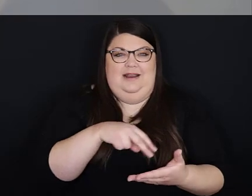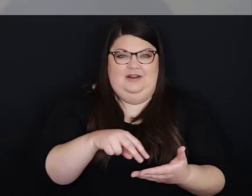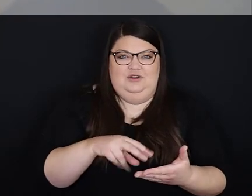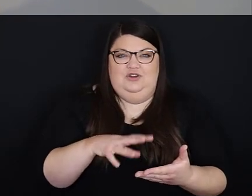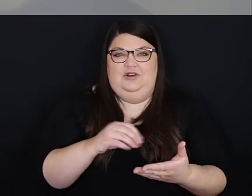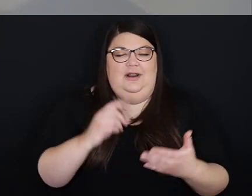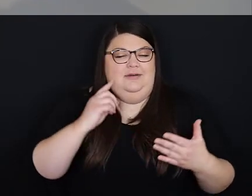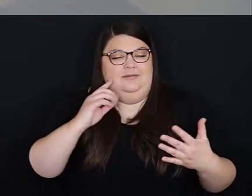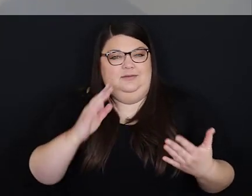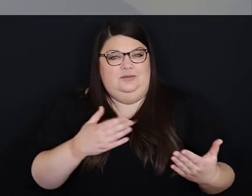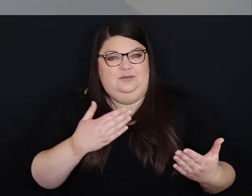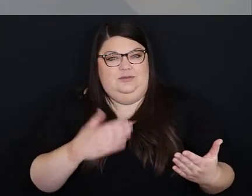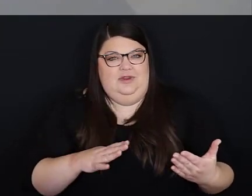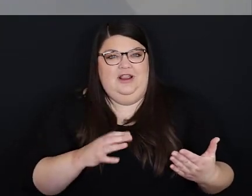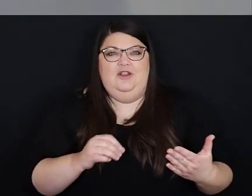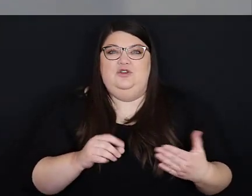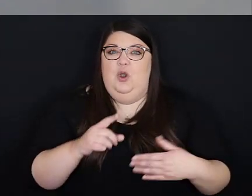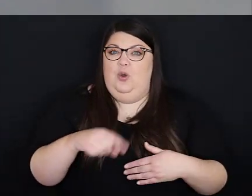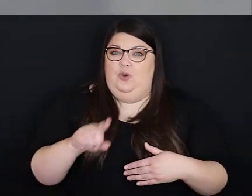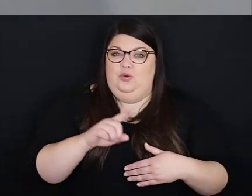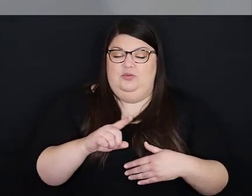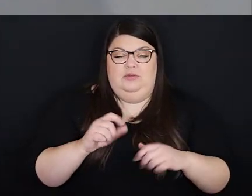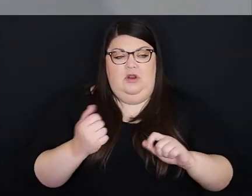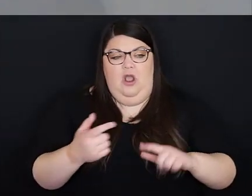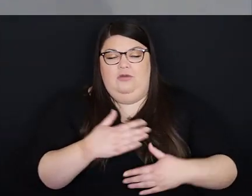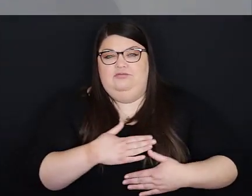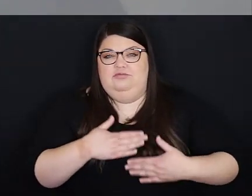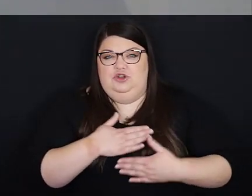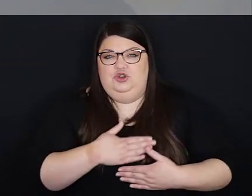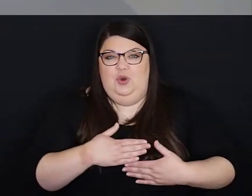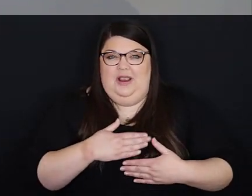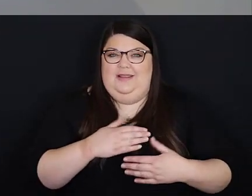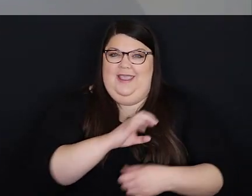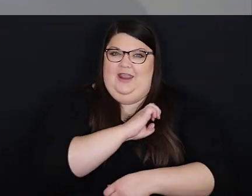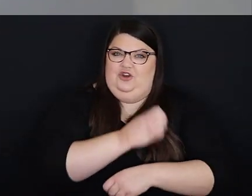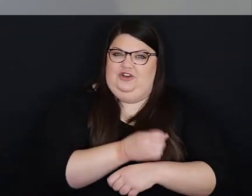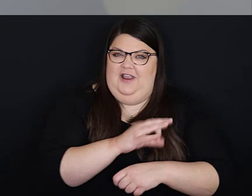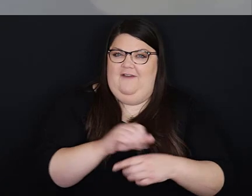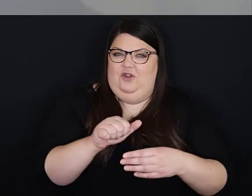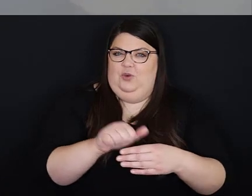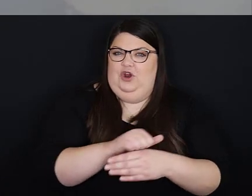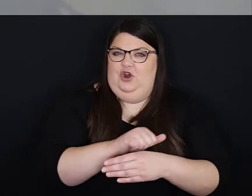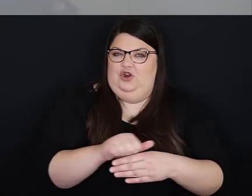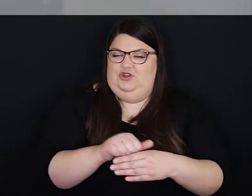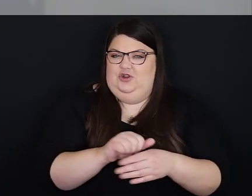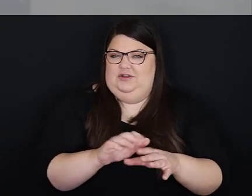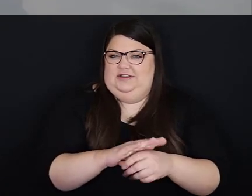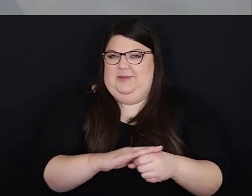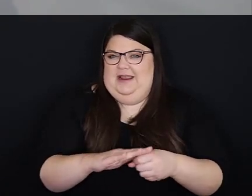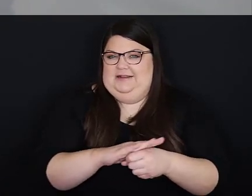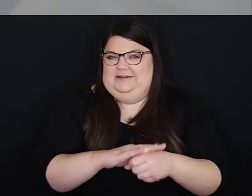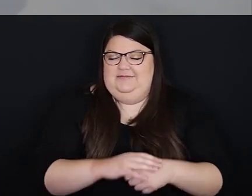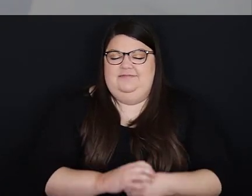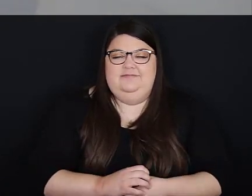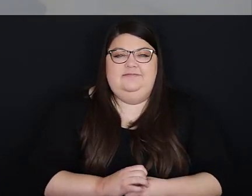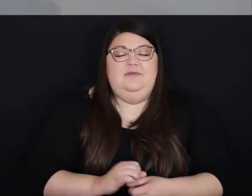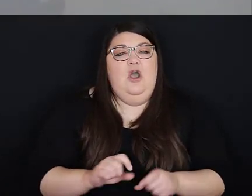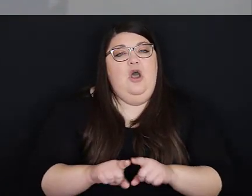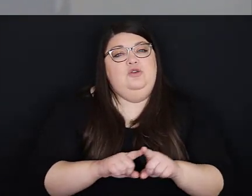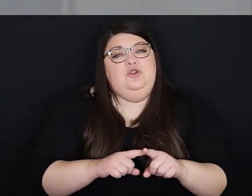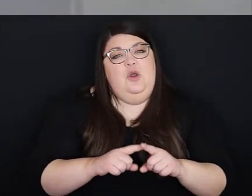of ICALA, can hang out and enjoy the energy of the rehearsal space. Lastly, I want to point out another project in